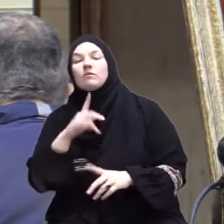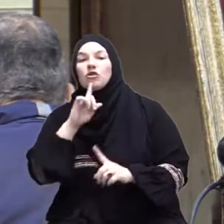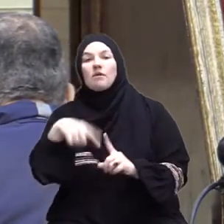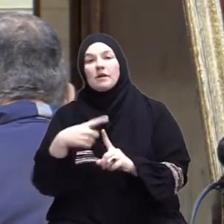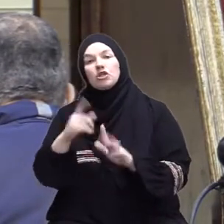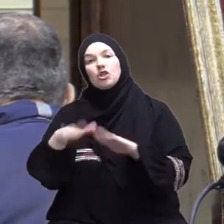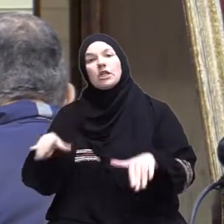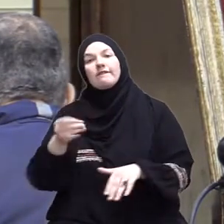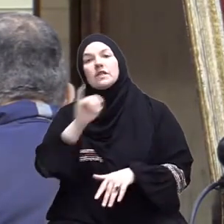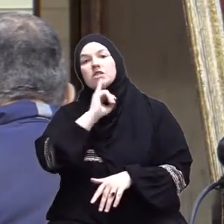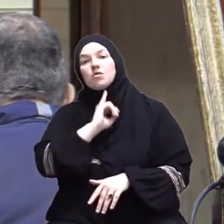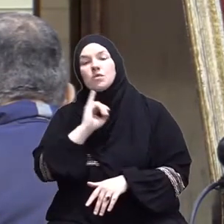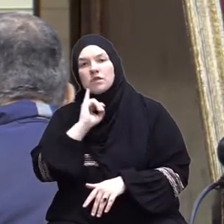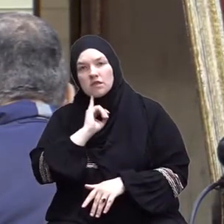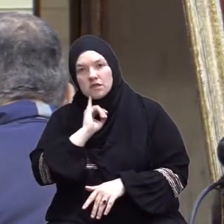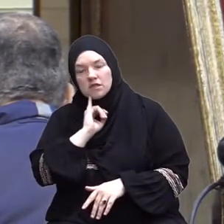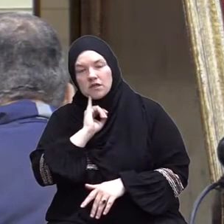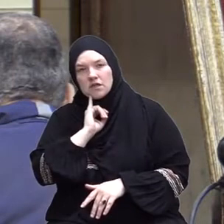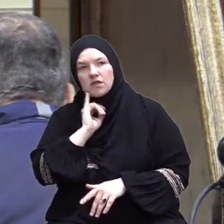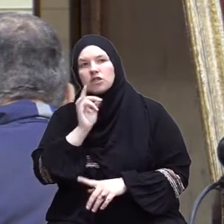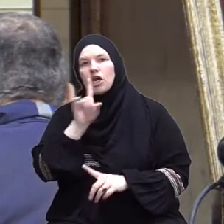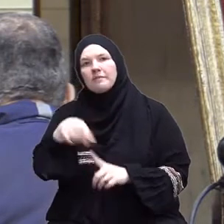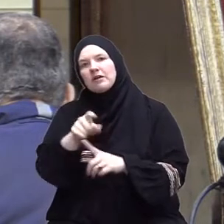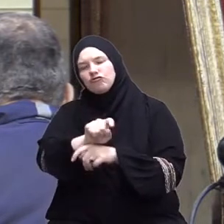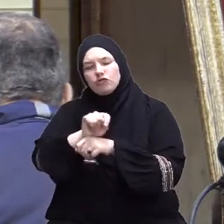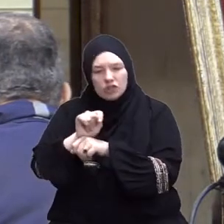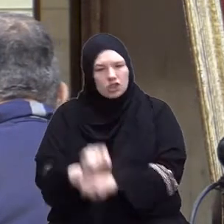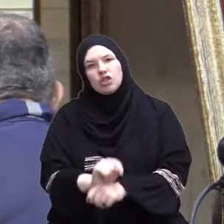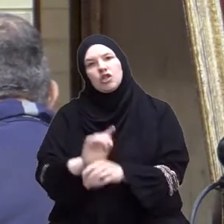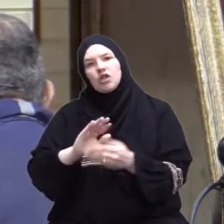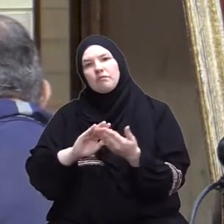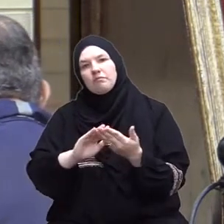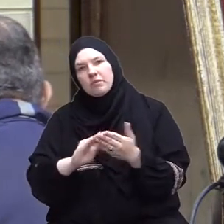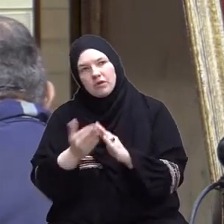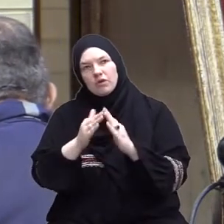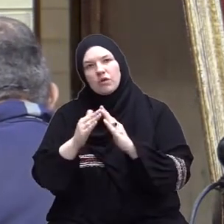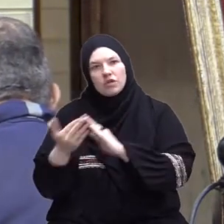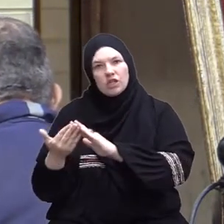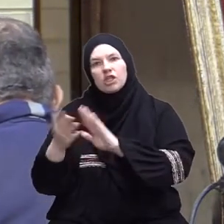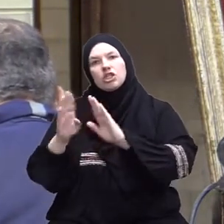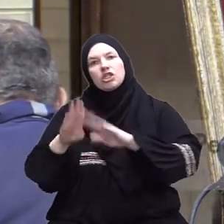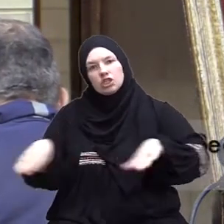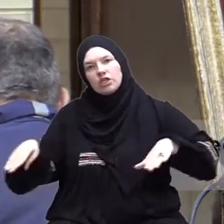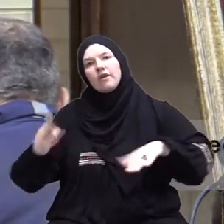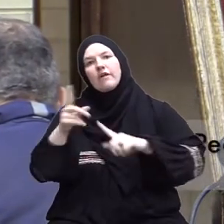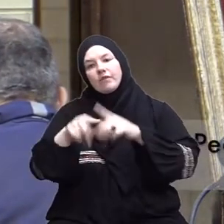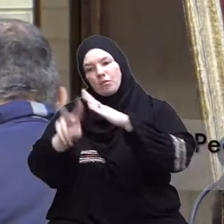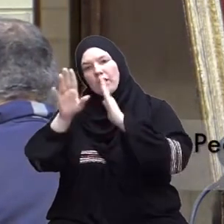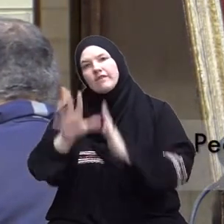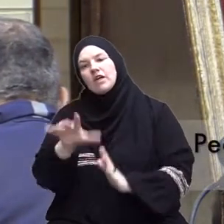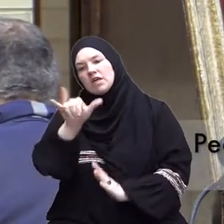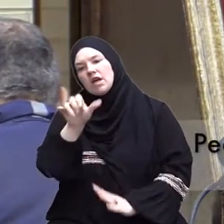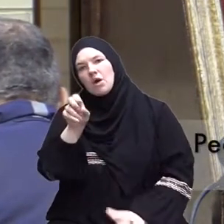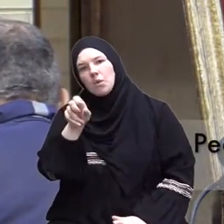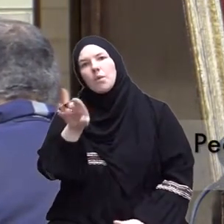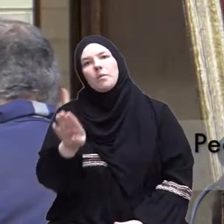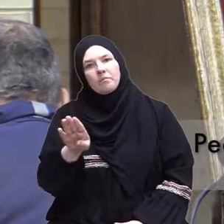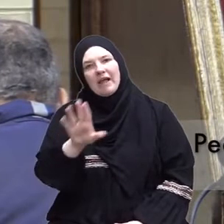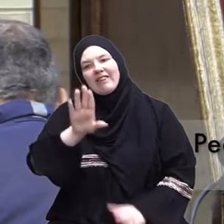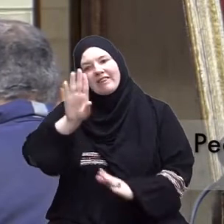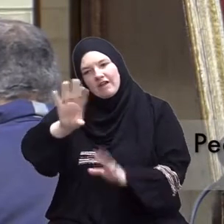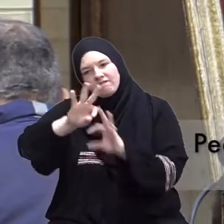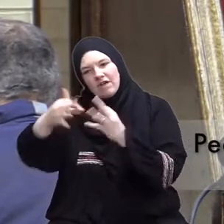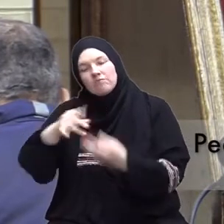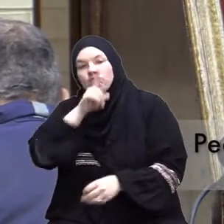Israel, you're talking about the traditional community of the children of Prophet Yaqub and their